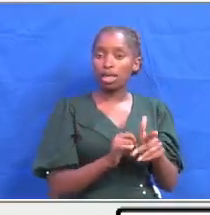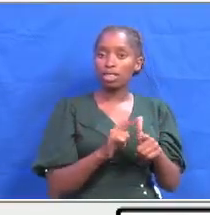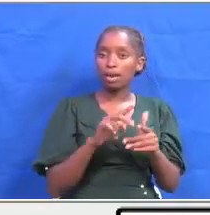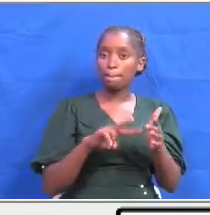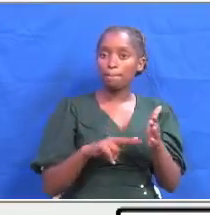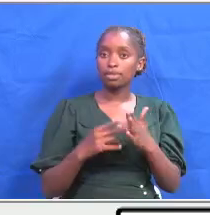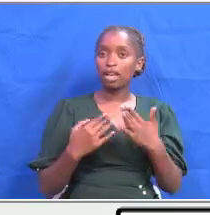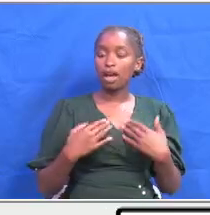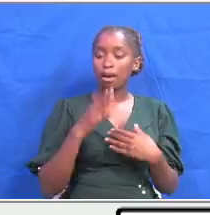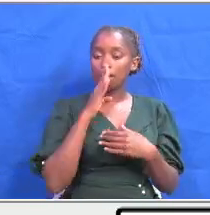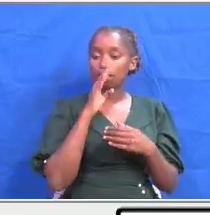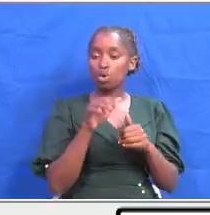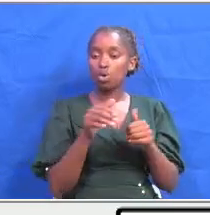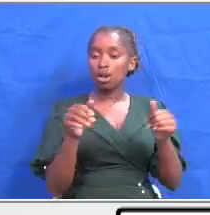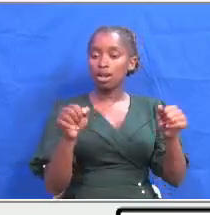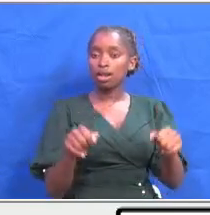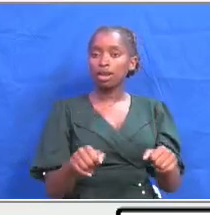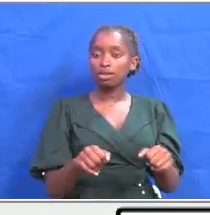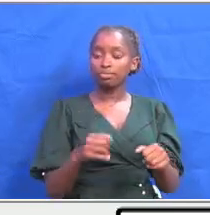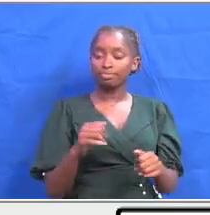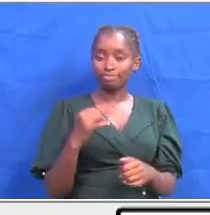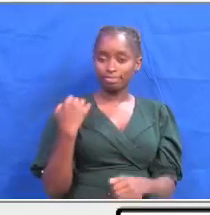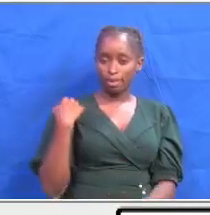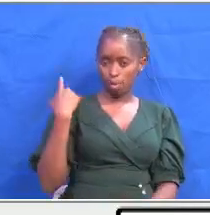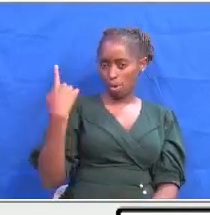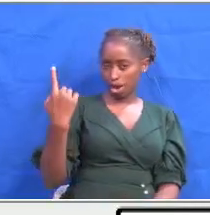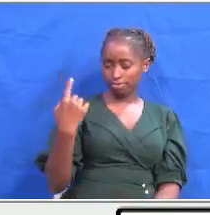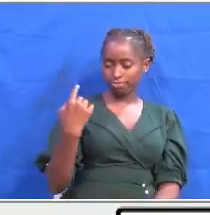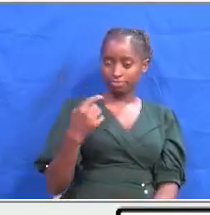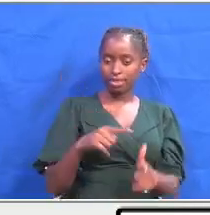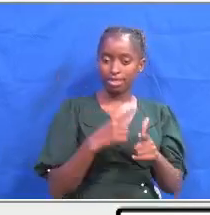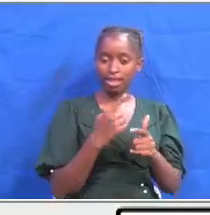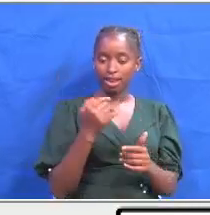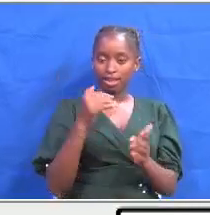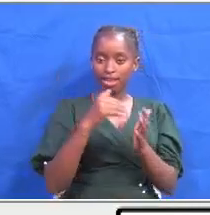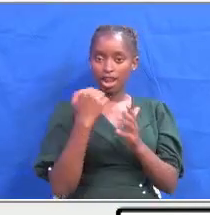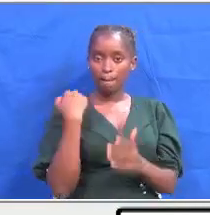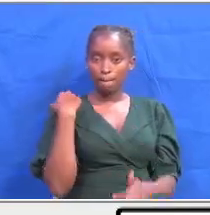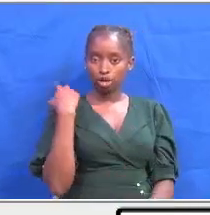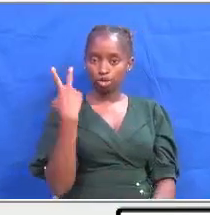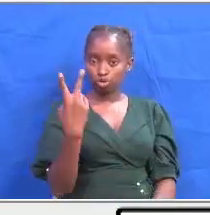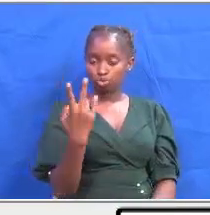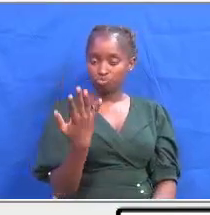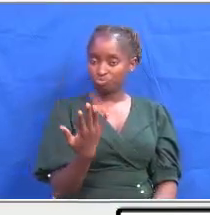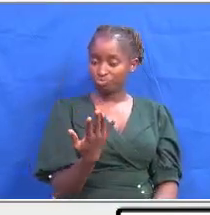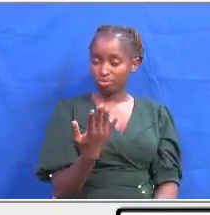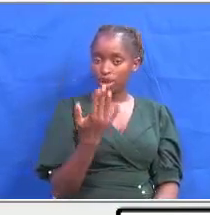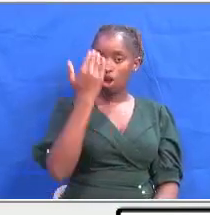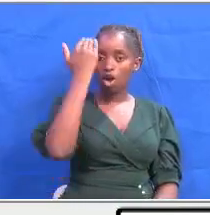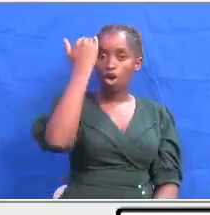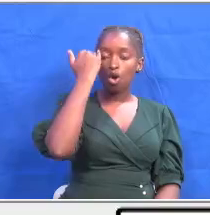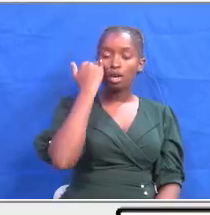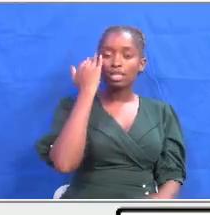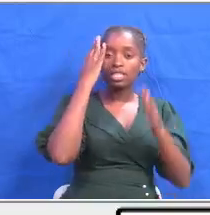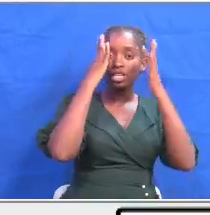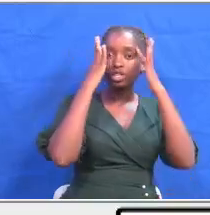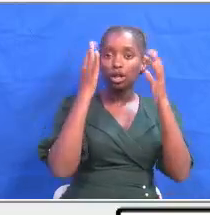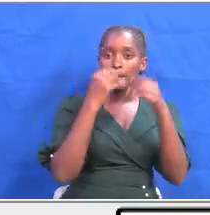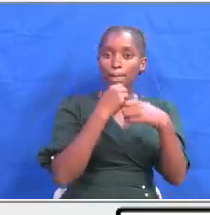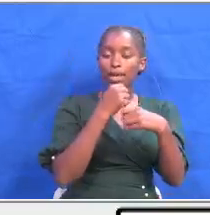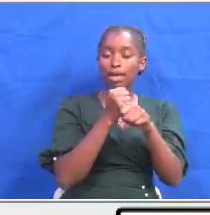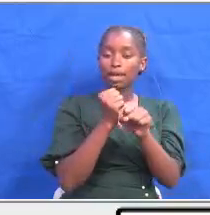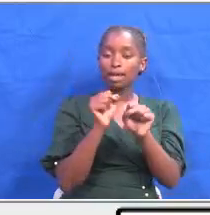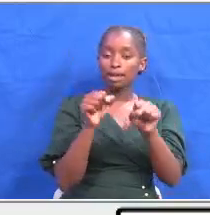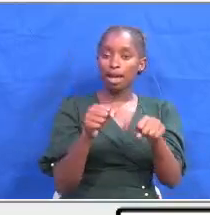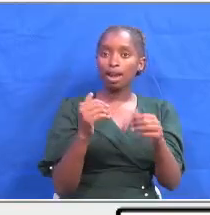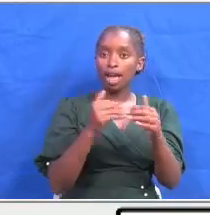has to be determined and settled by court. That's one. Keep an eye on that. Number two, courts can make a decision post the fact. They can